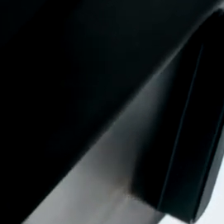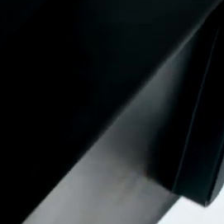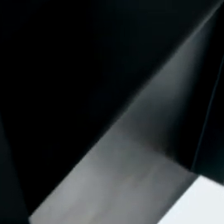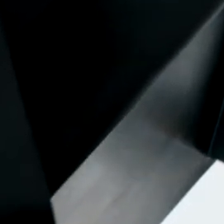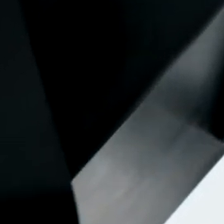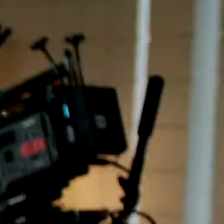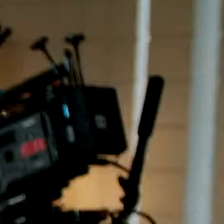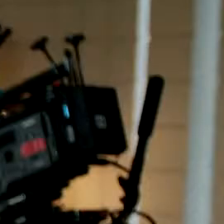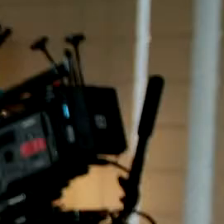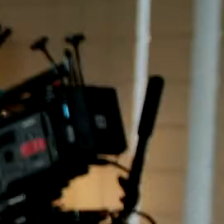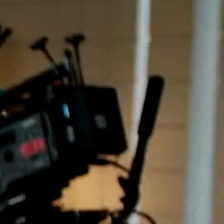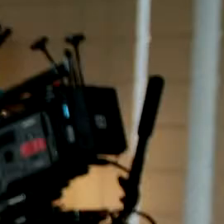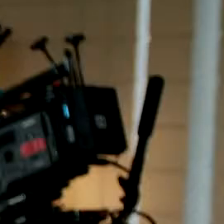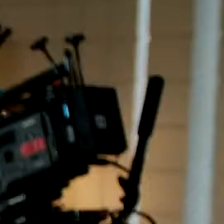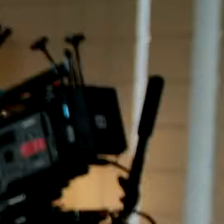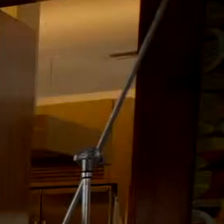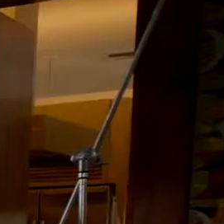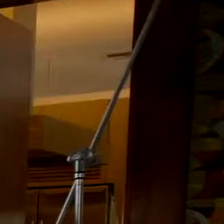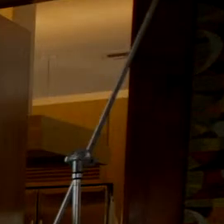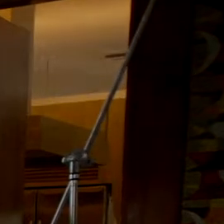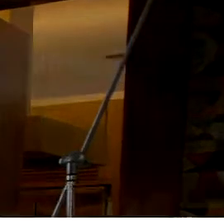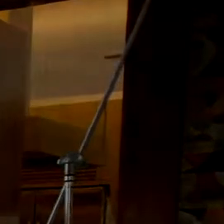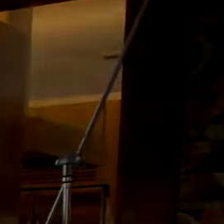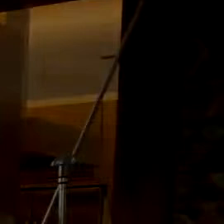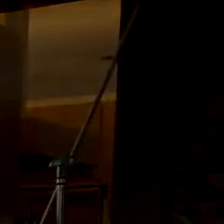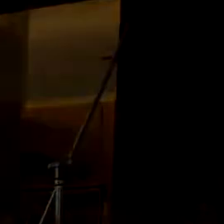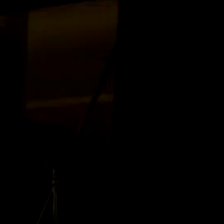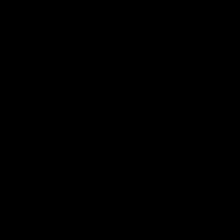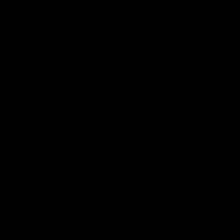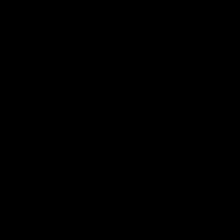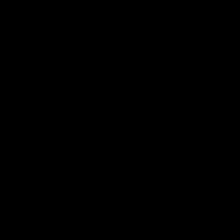the best in an LED light.